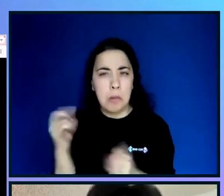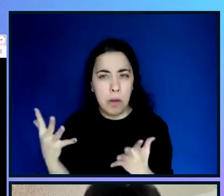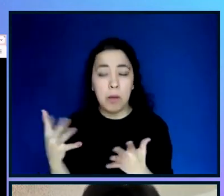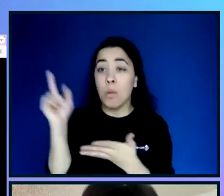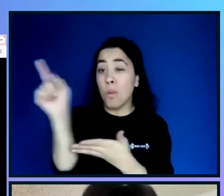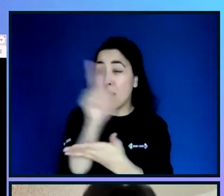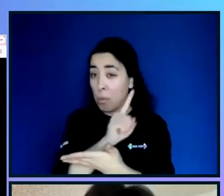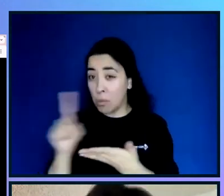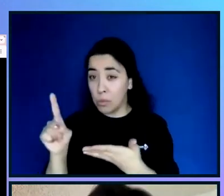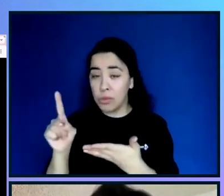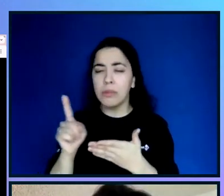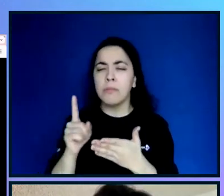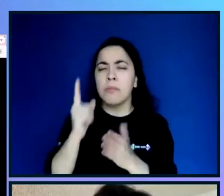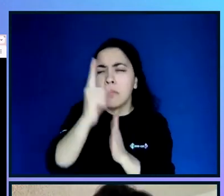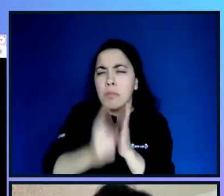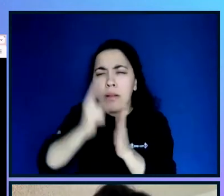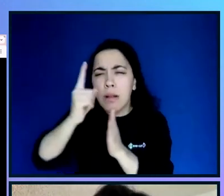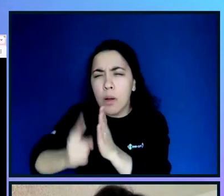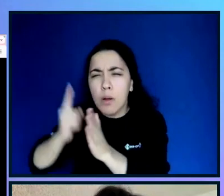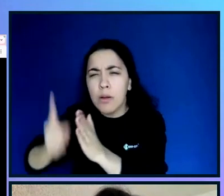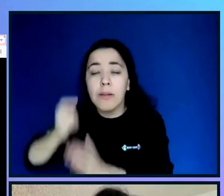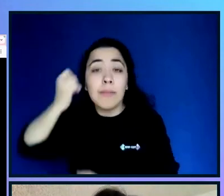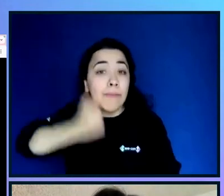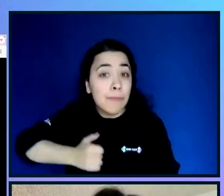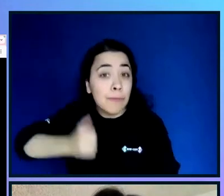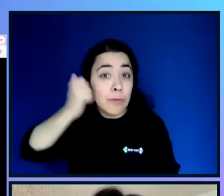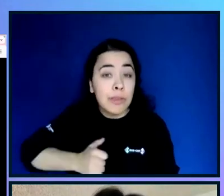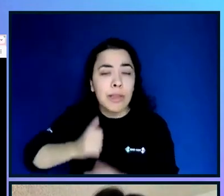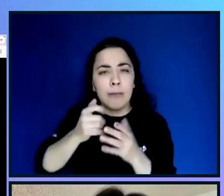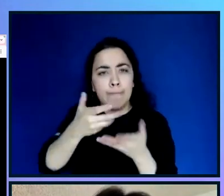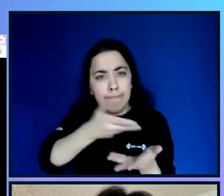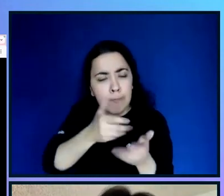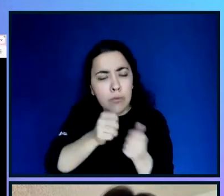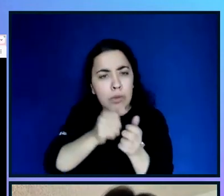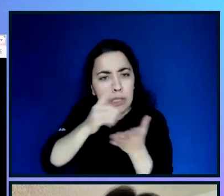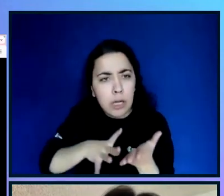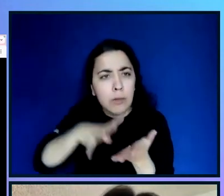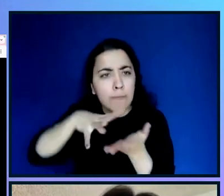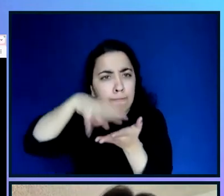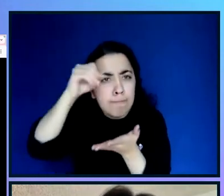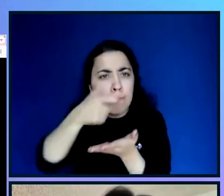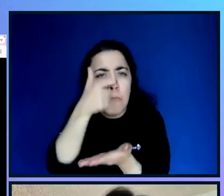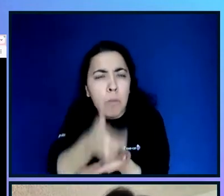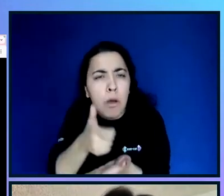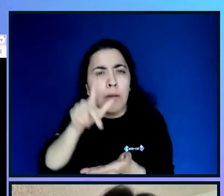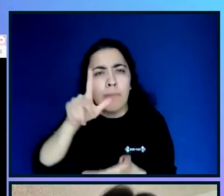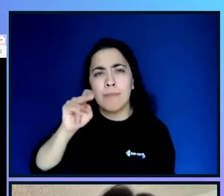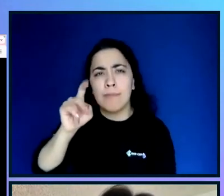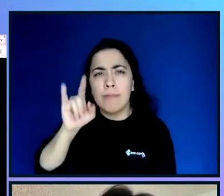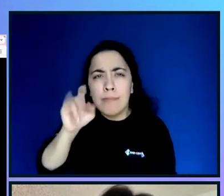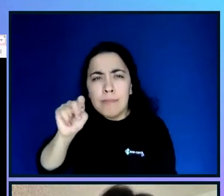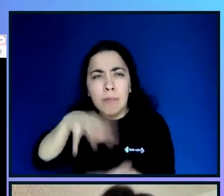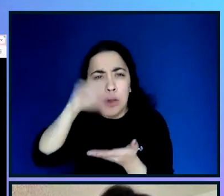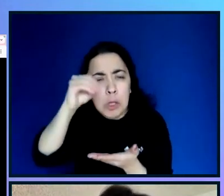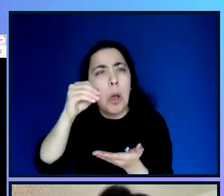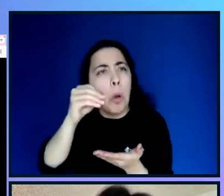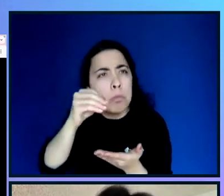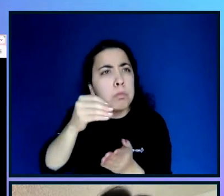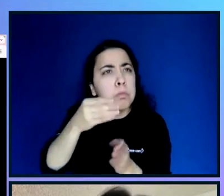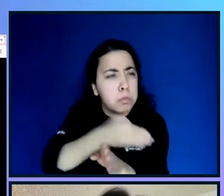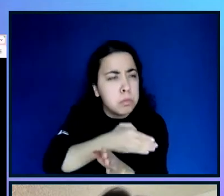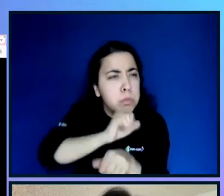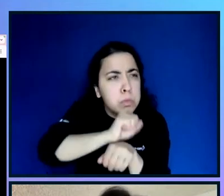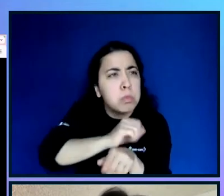we spent an hour a day with our designers. They watched a LinkedIn learning course as part of their pre-work. And when we got into session, we started